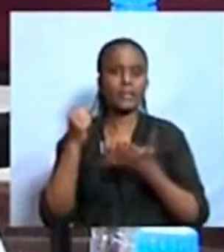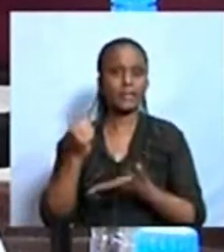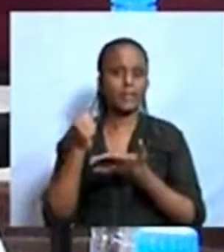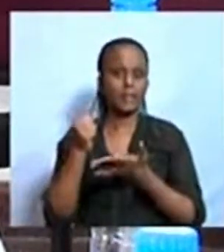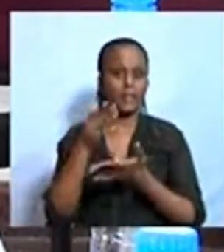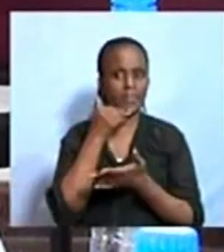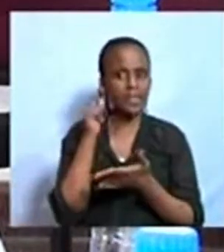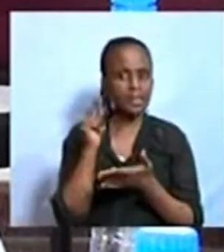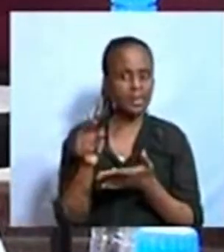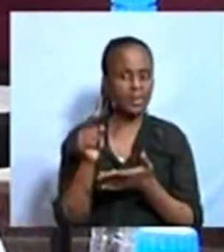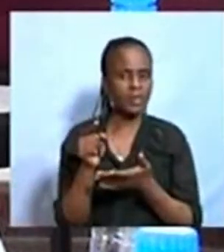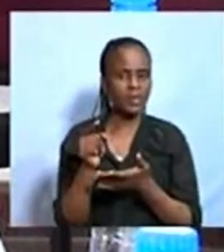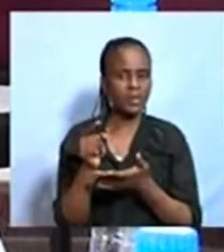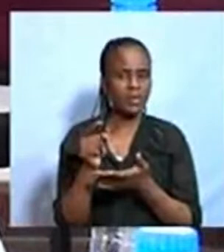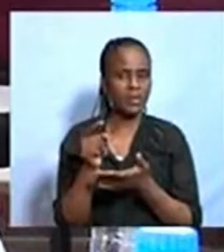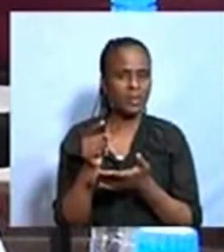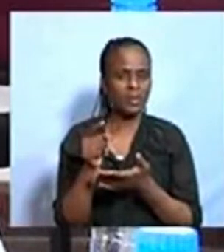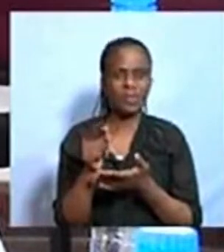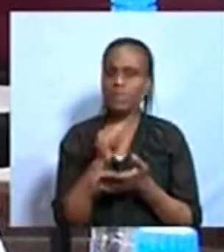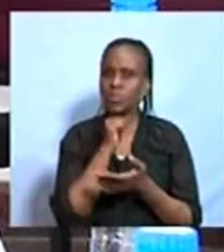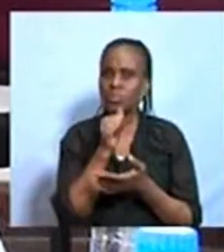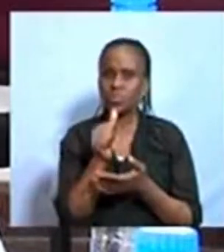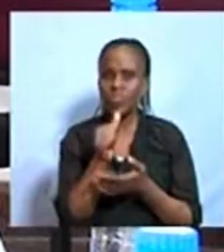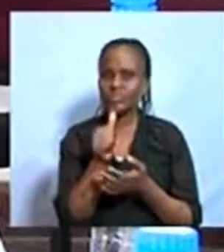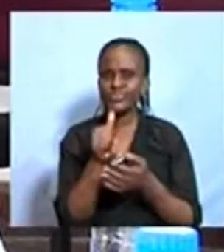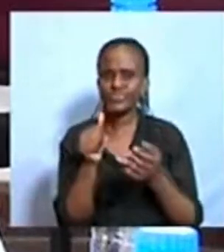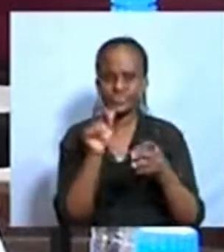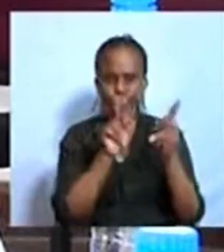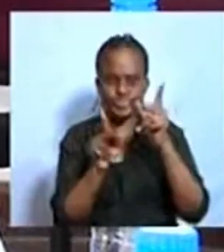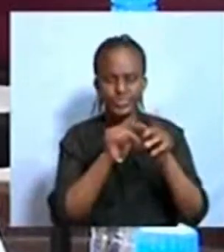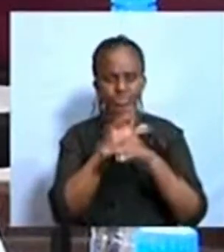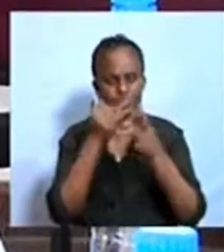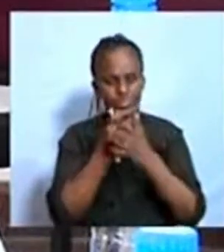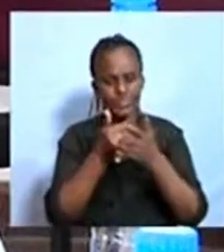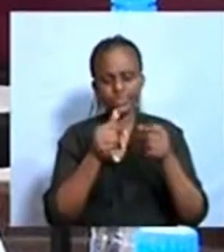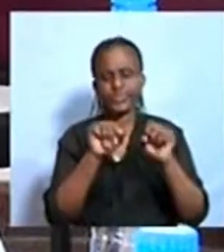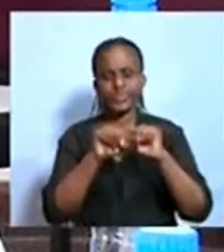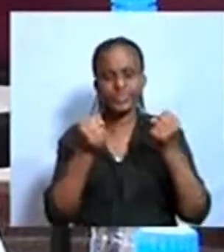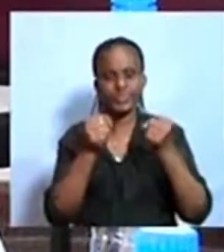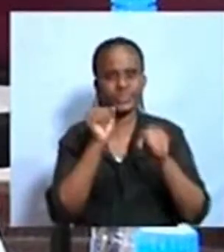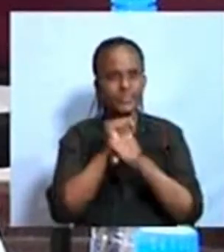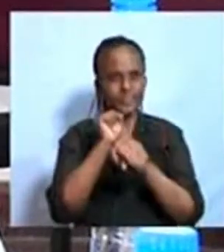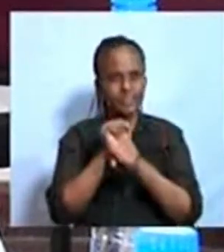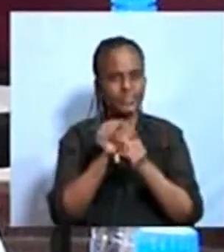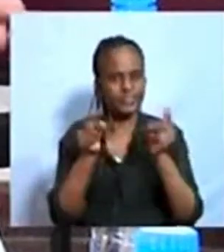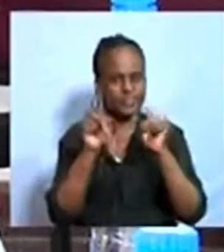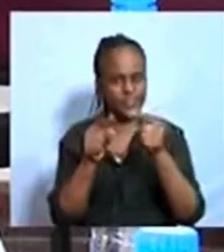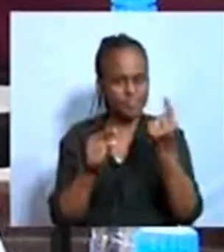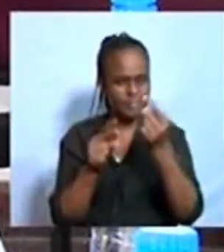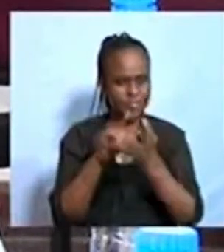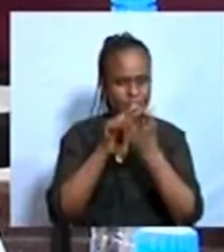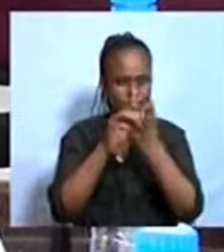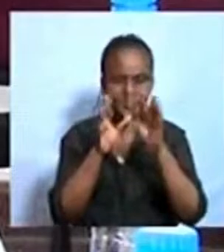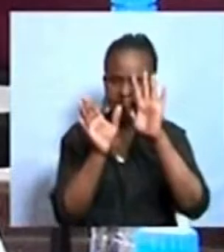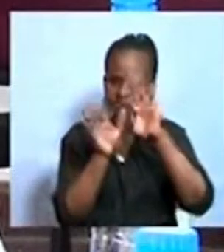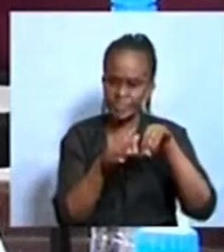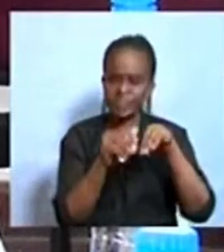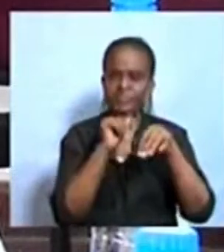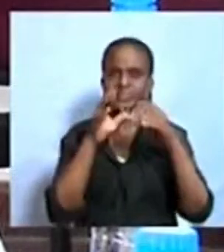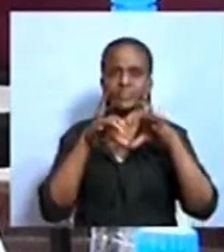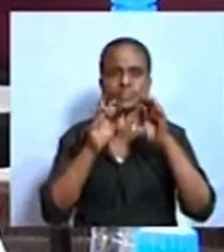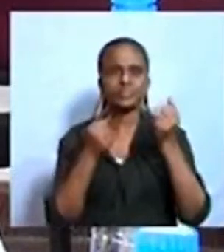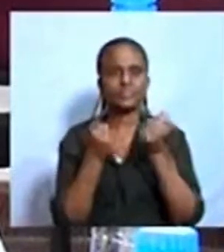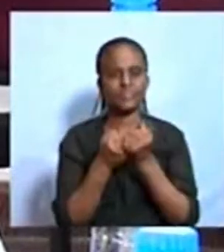be not as significant to cripple the entire operation of the ministry when one donor decides not to continue